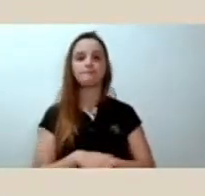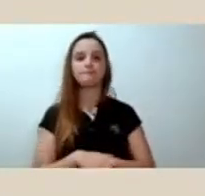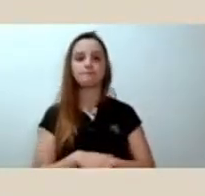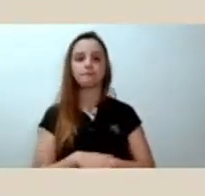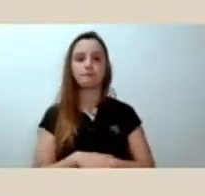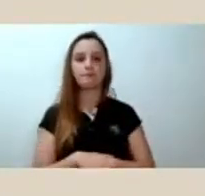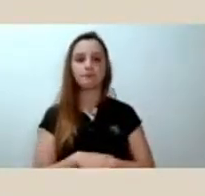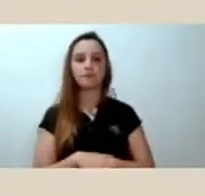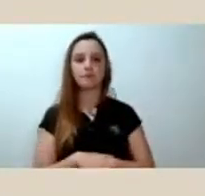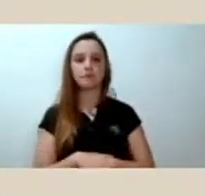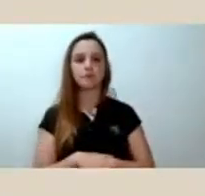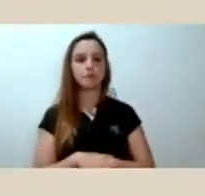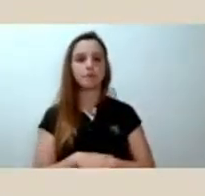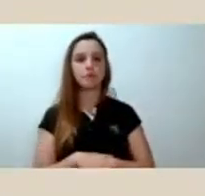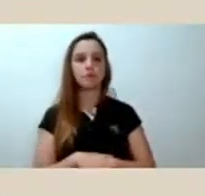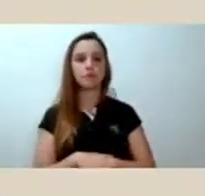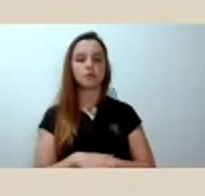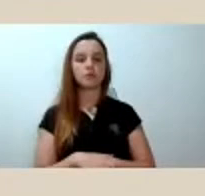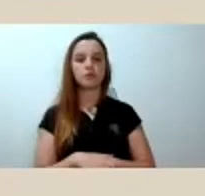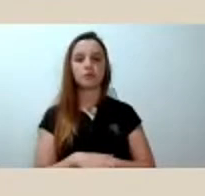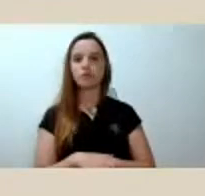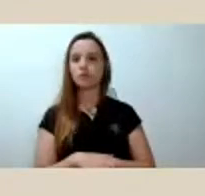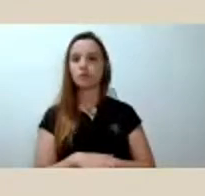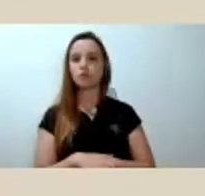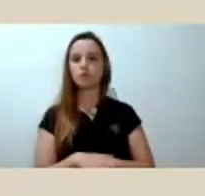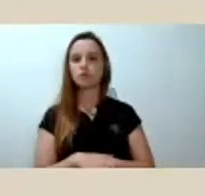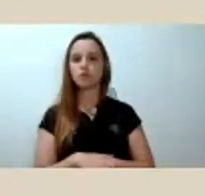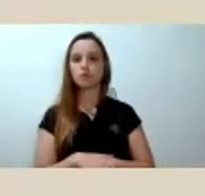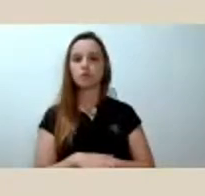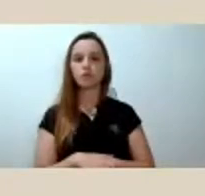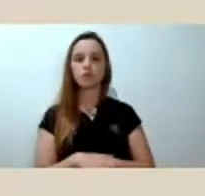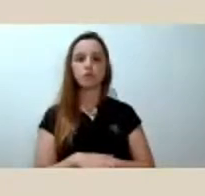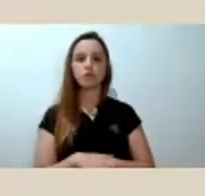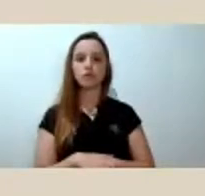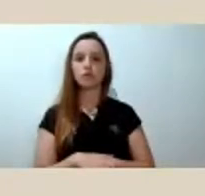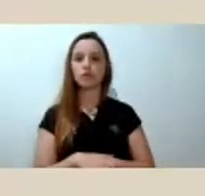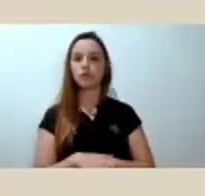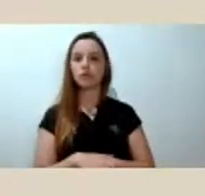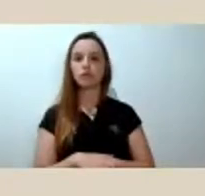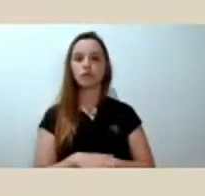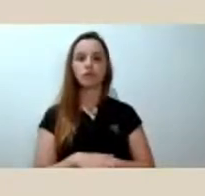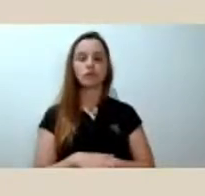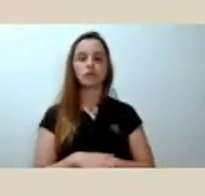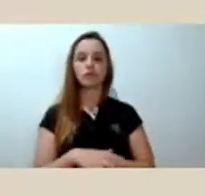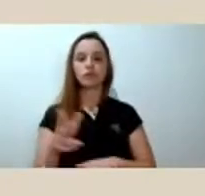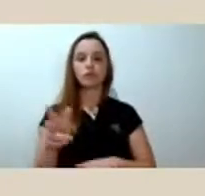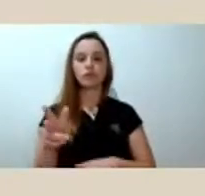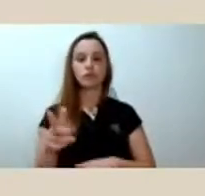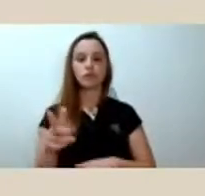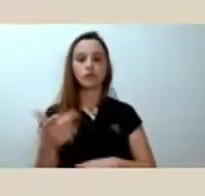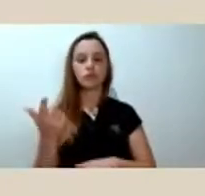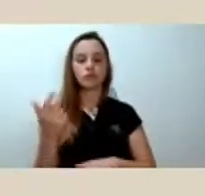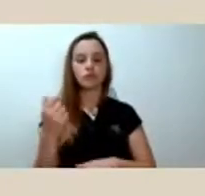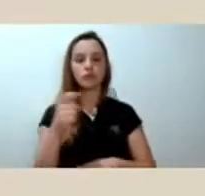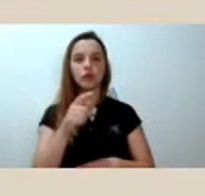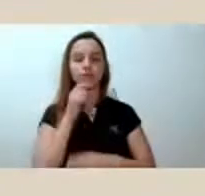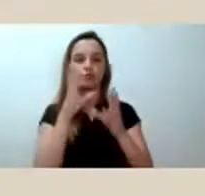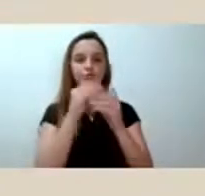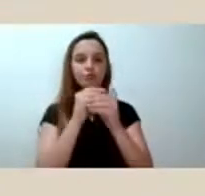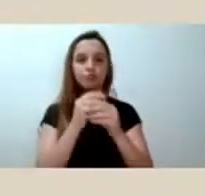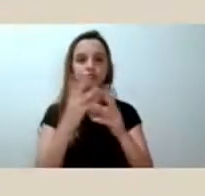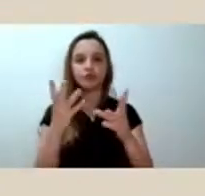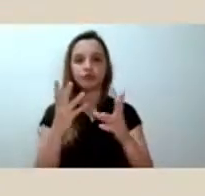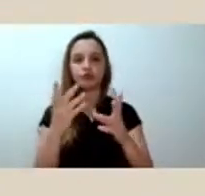I think I lost you, Yolanda. I think we lost her, but I think my Portuguese is up. She was talking about structural racism as well.